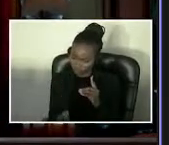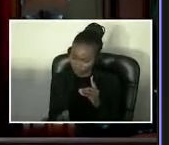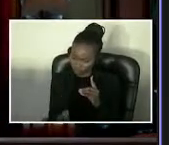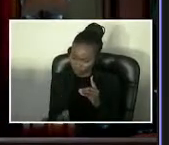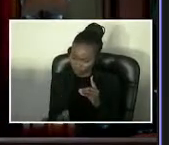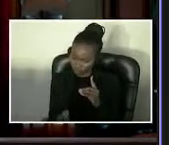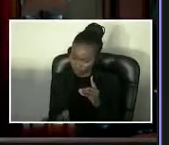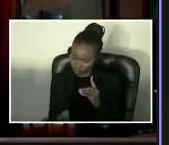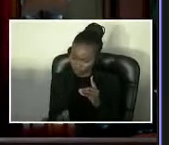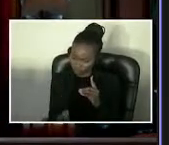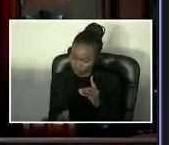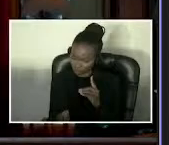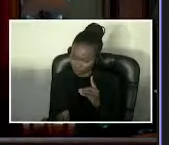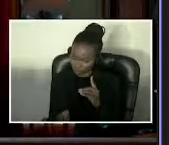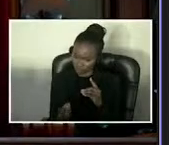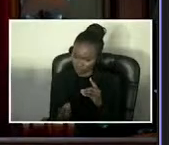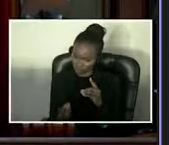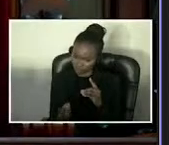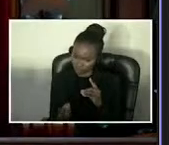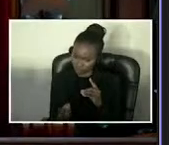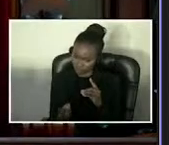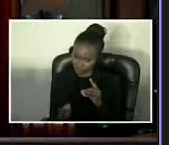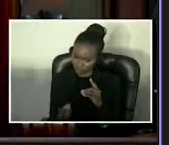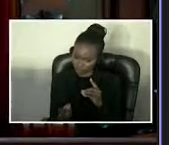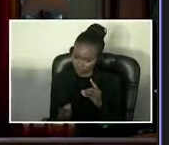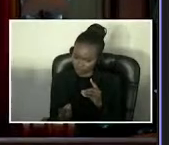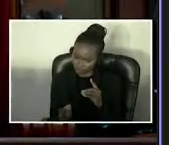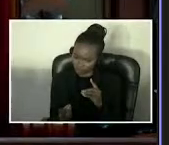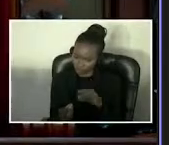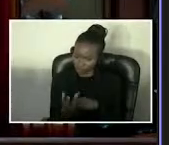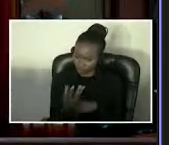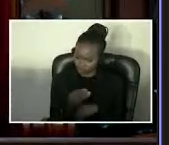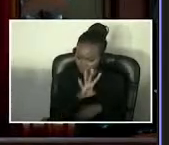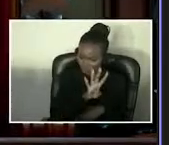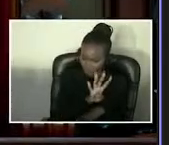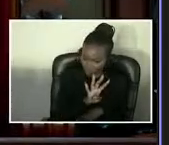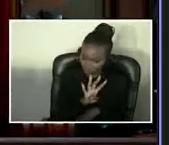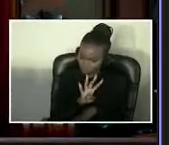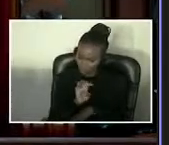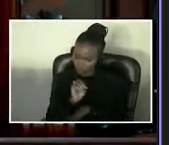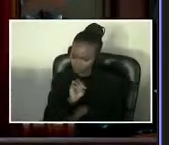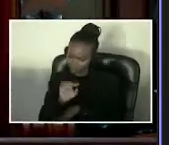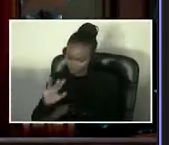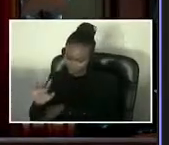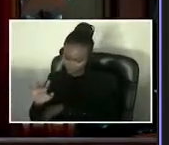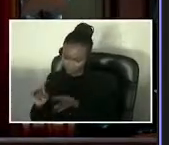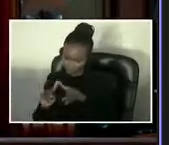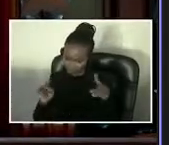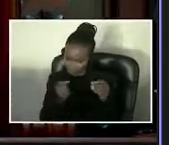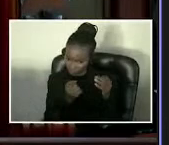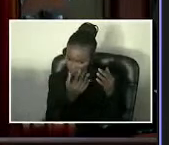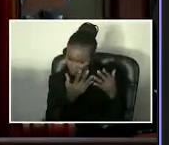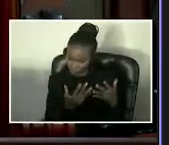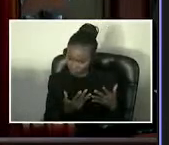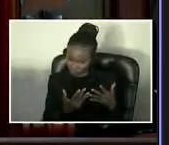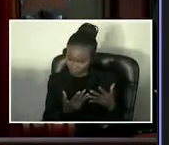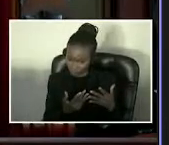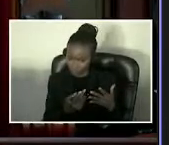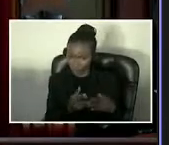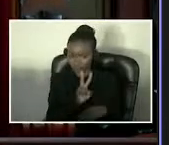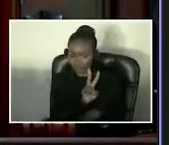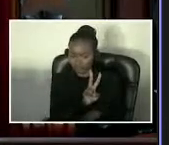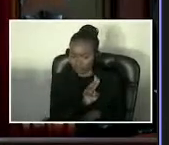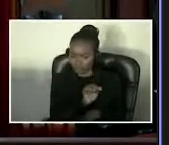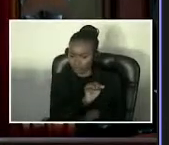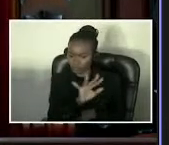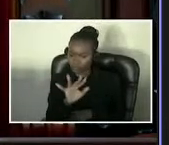open and over protection of 4 billion but the treasury was only having 2 billion then